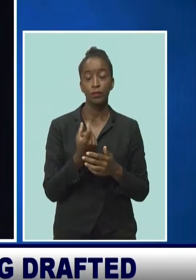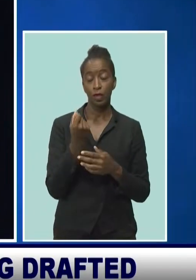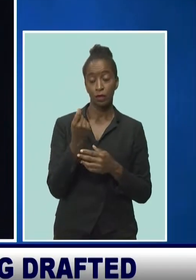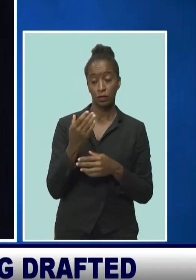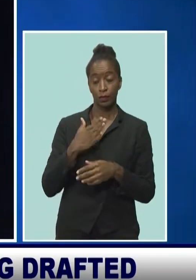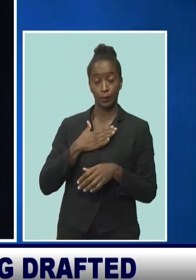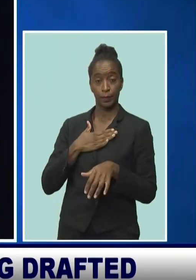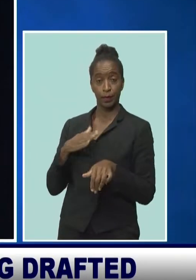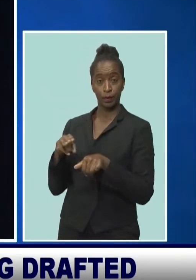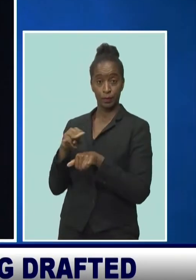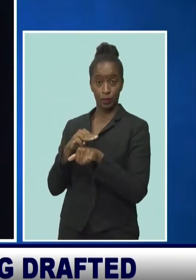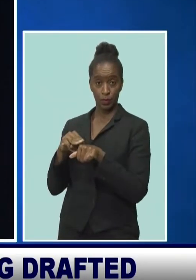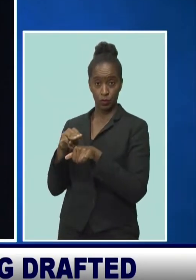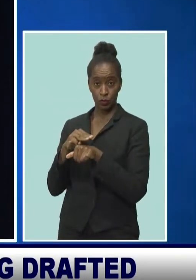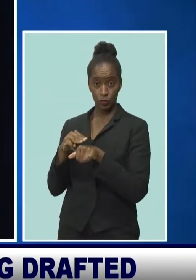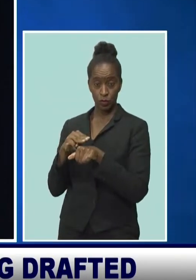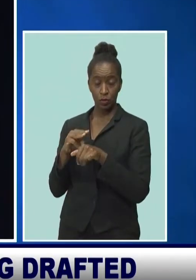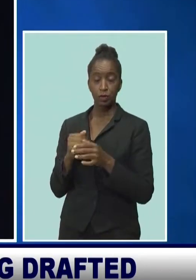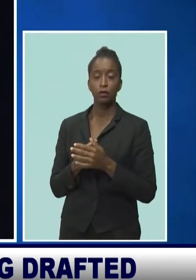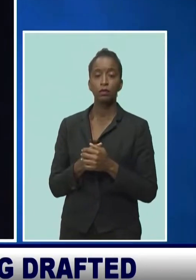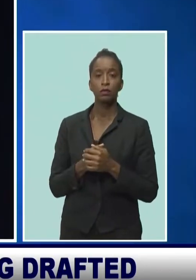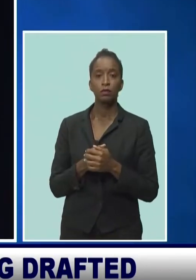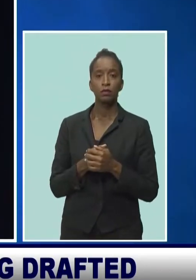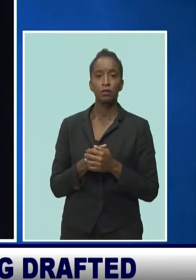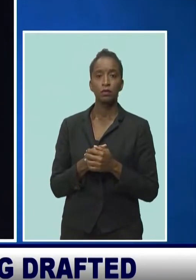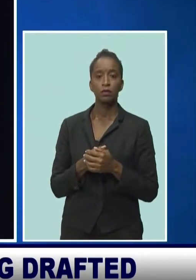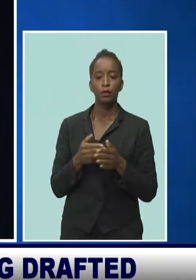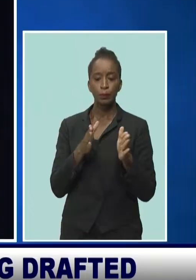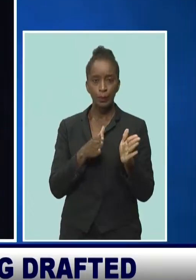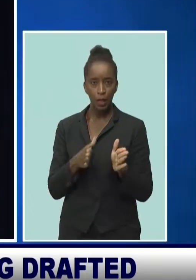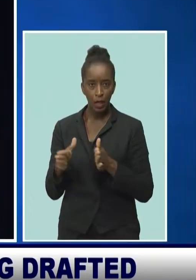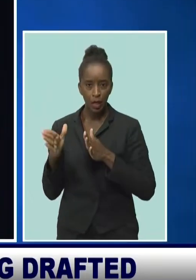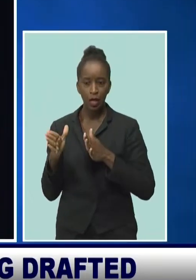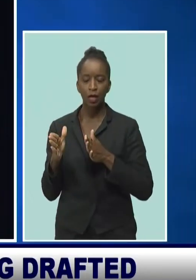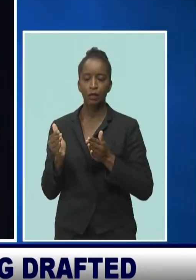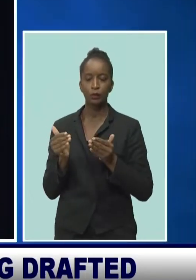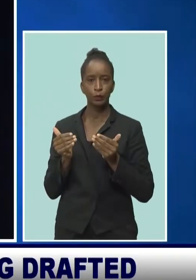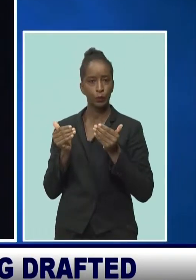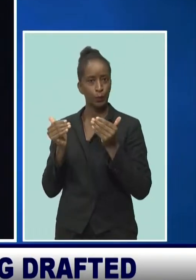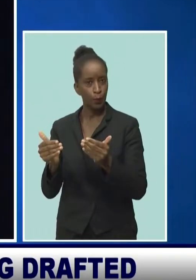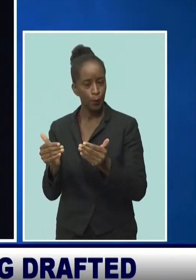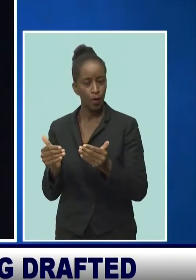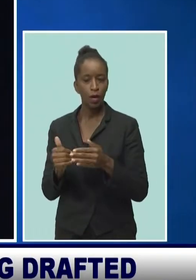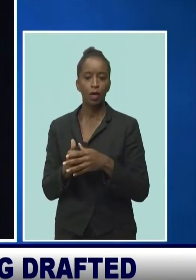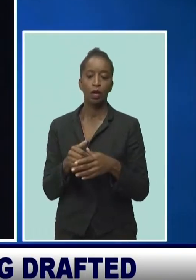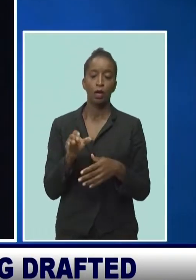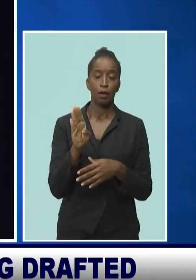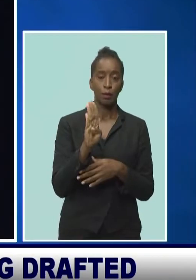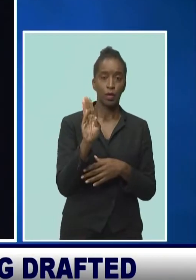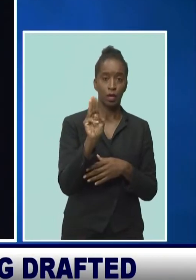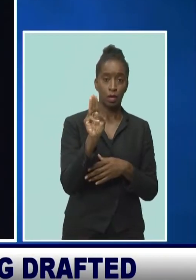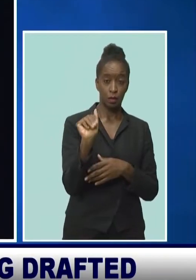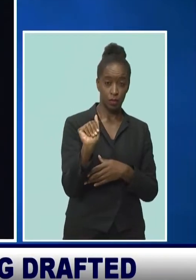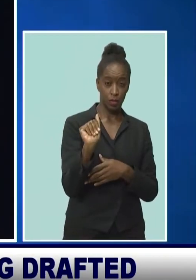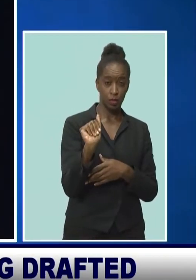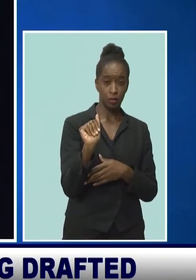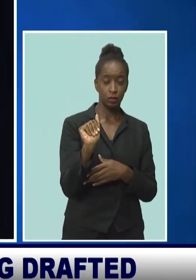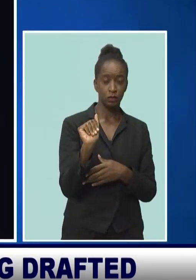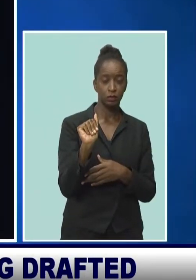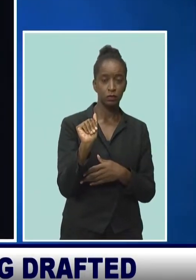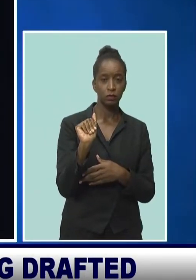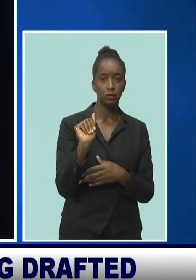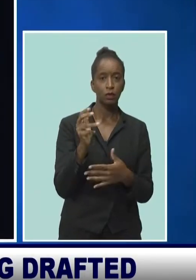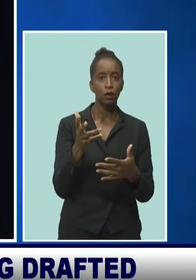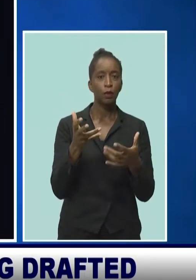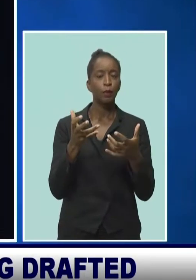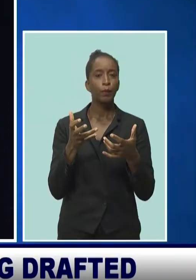ministry, in the execution of strategy and development of policy, the BMA, with its focus on undertaking developmental